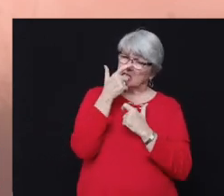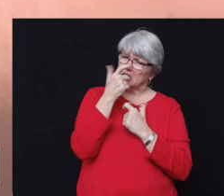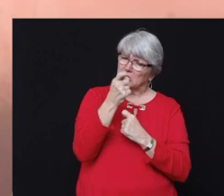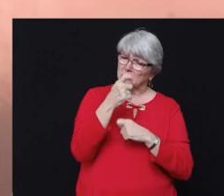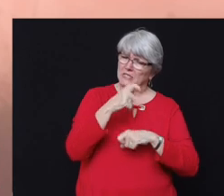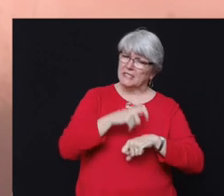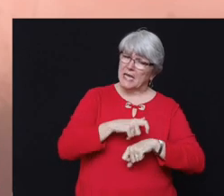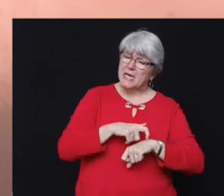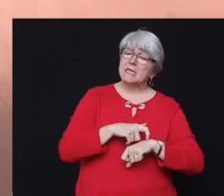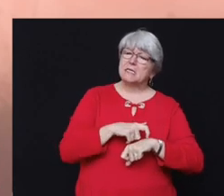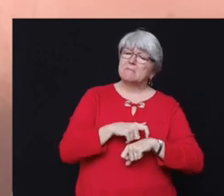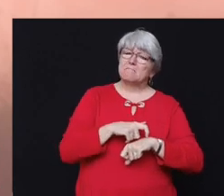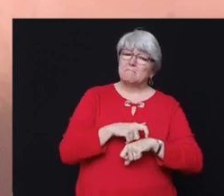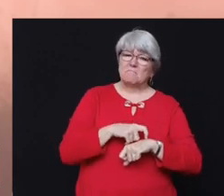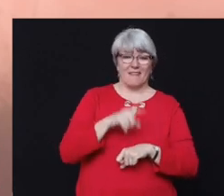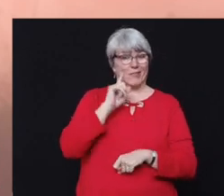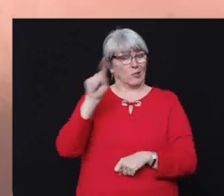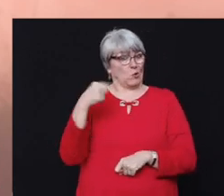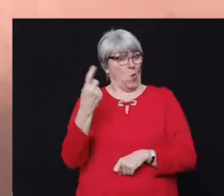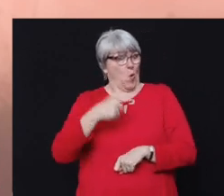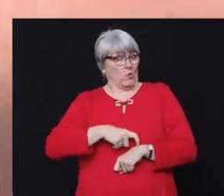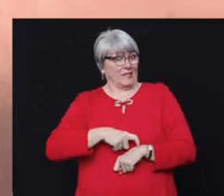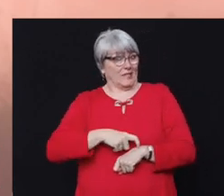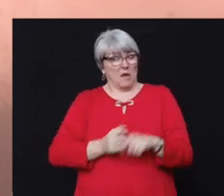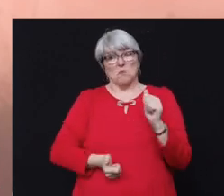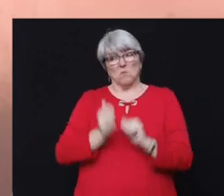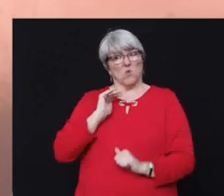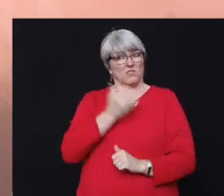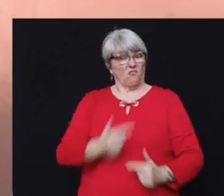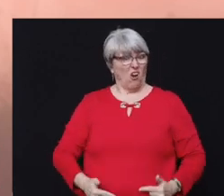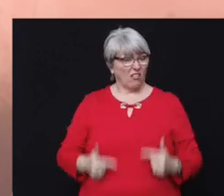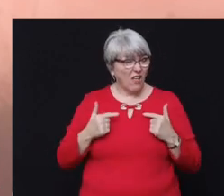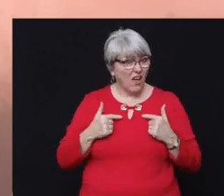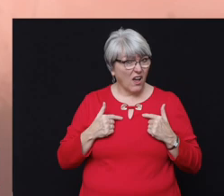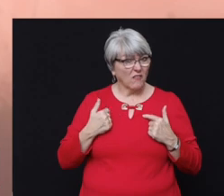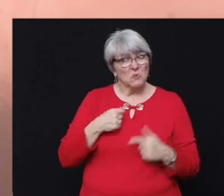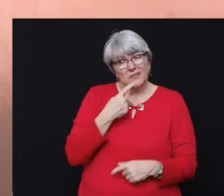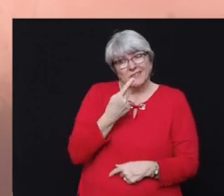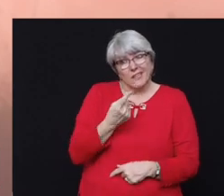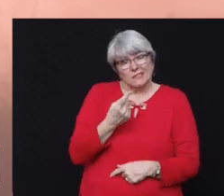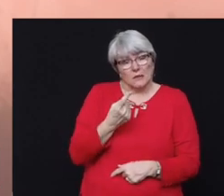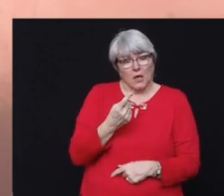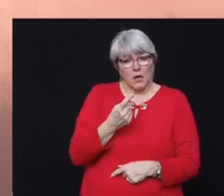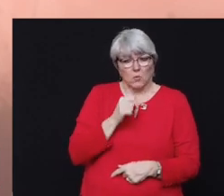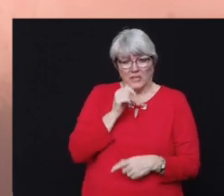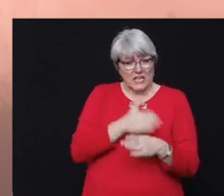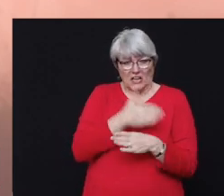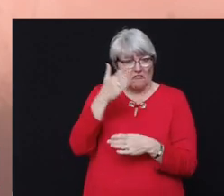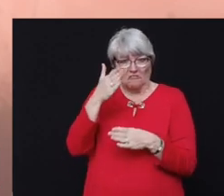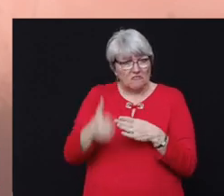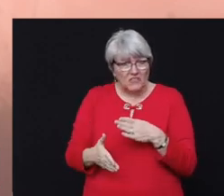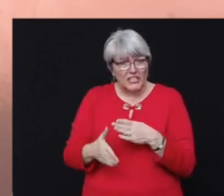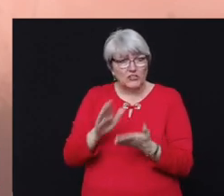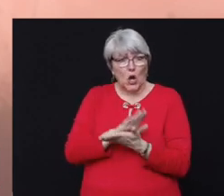time. I think it's the only time in most of our lives where we can say we didn't finish our school year because a